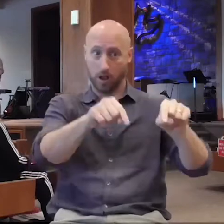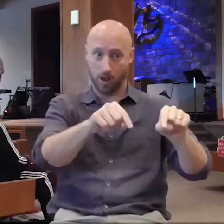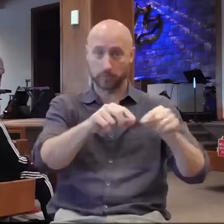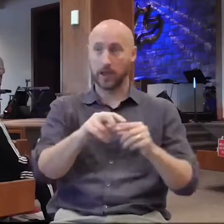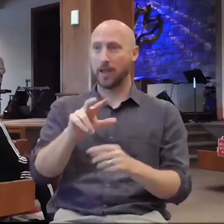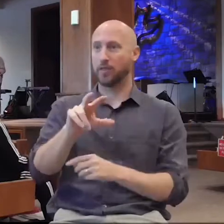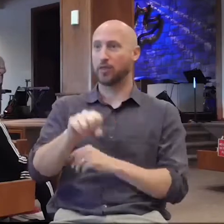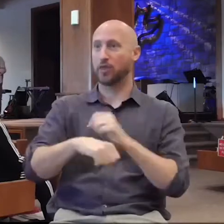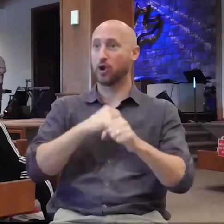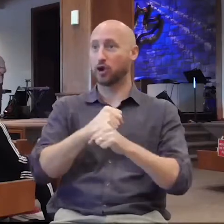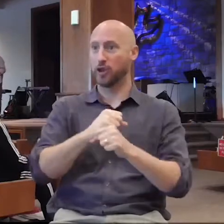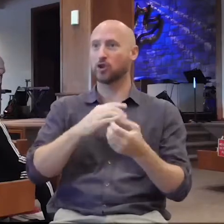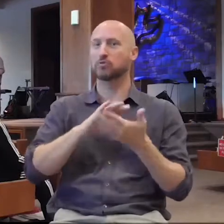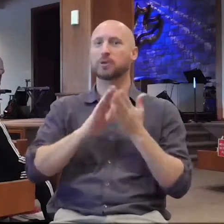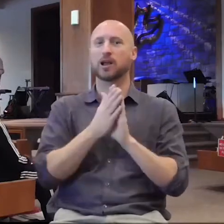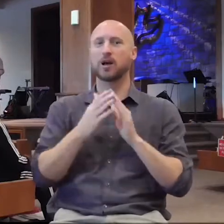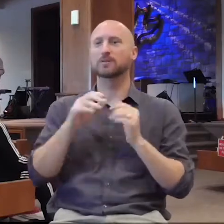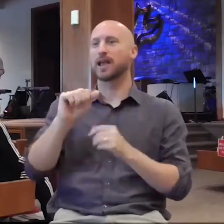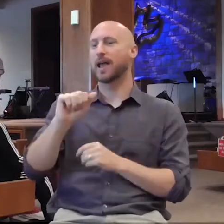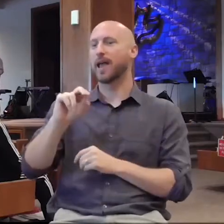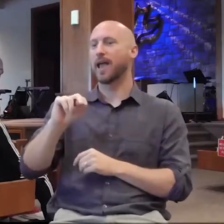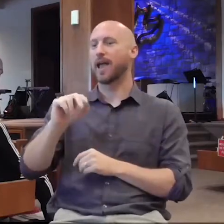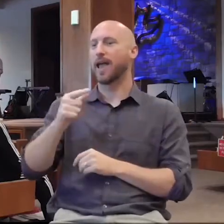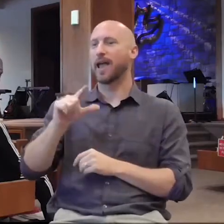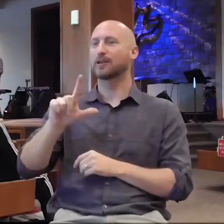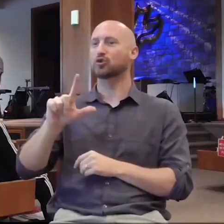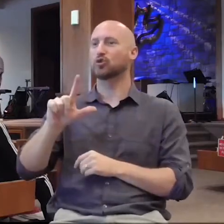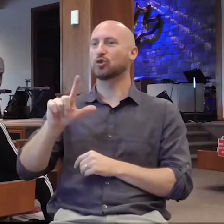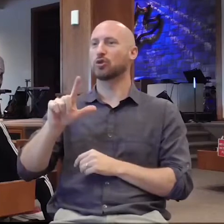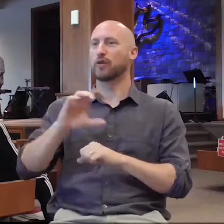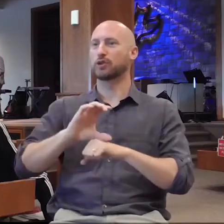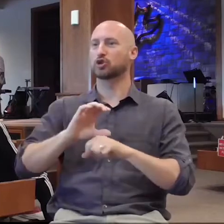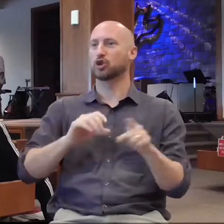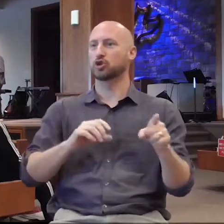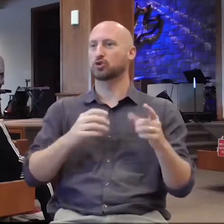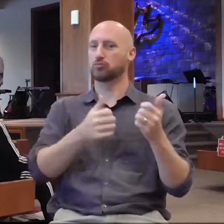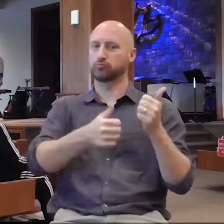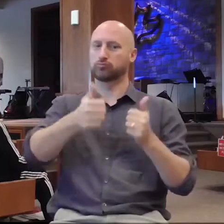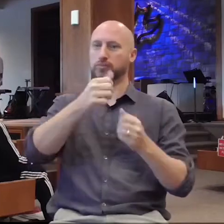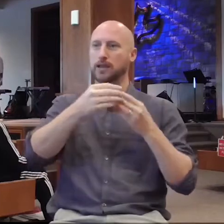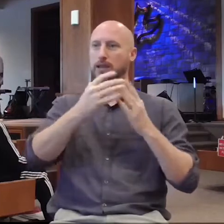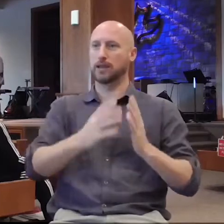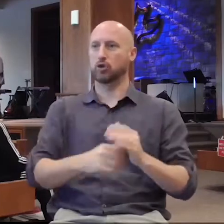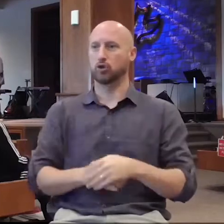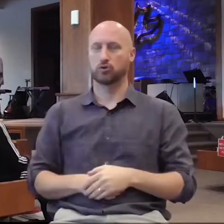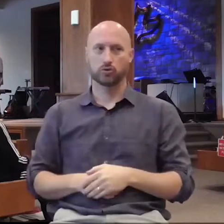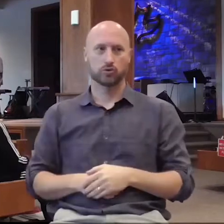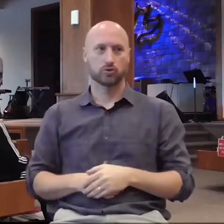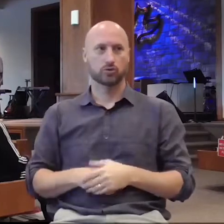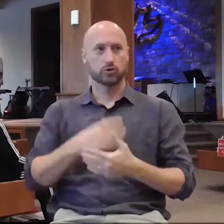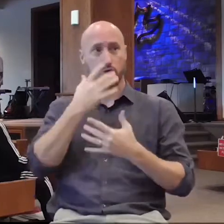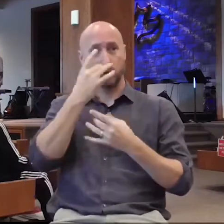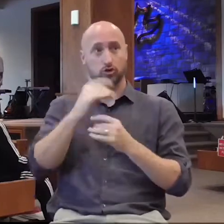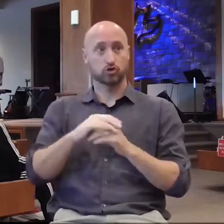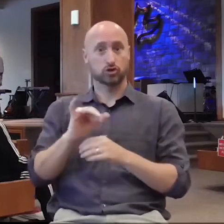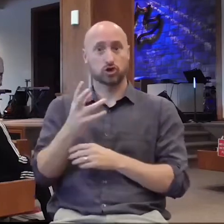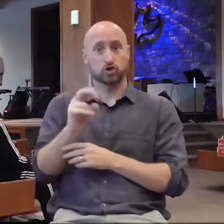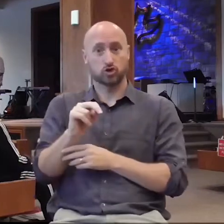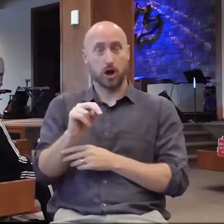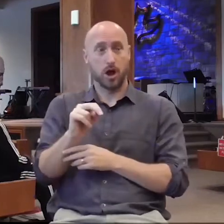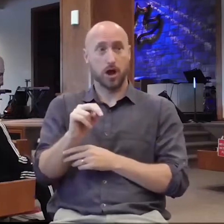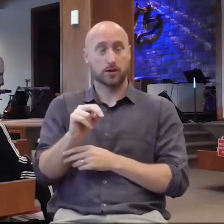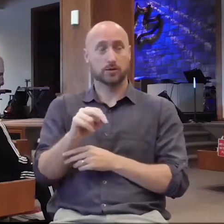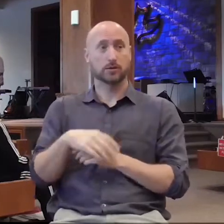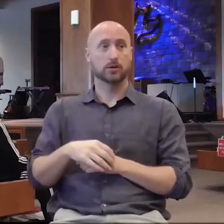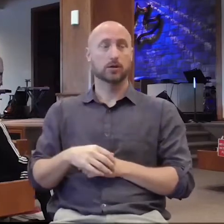angel to the church of Ephesus. So it must be really interesting to hear John The Lord's saying, write this to the angel of the